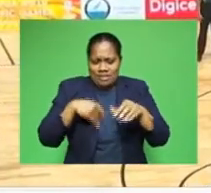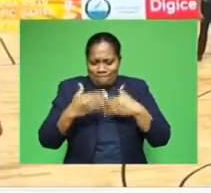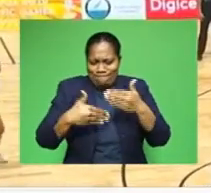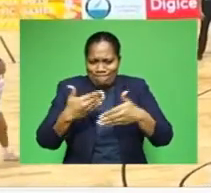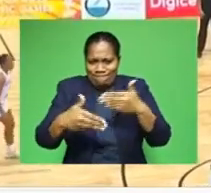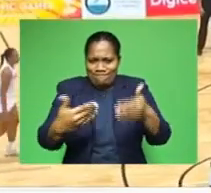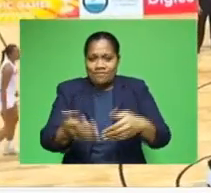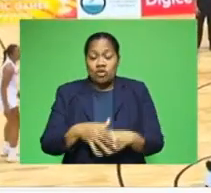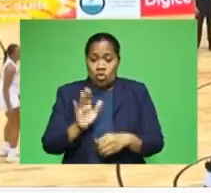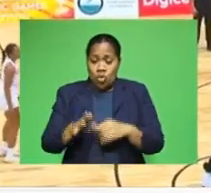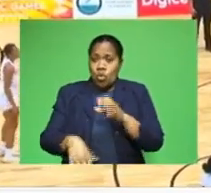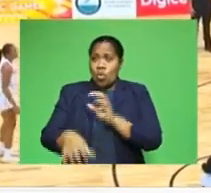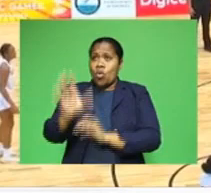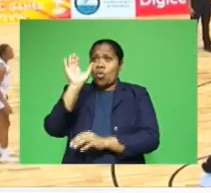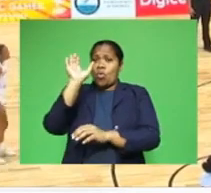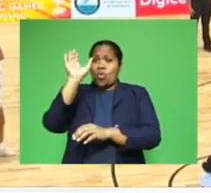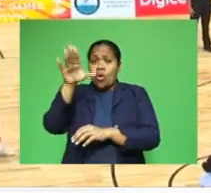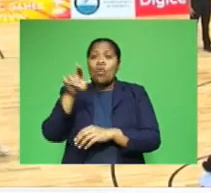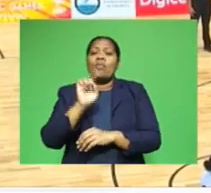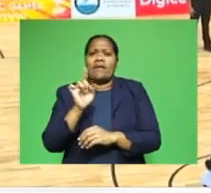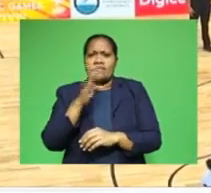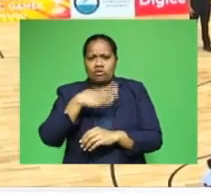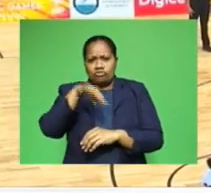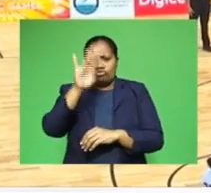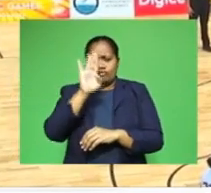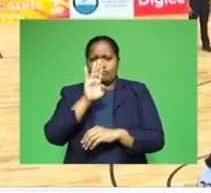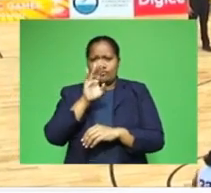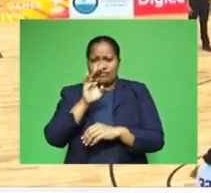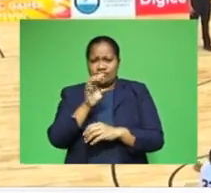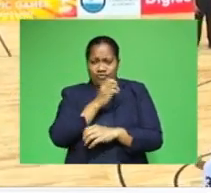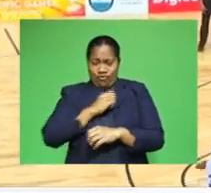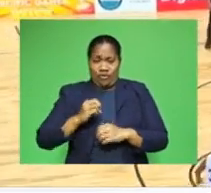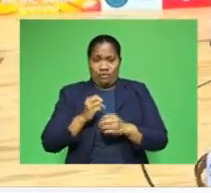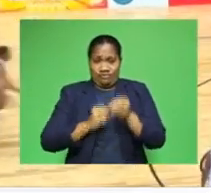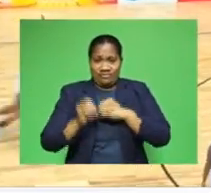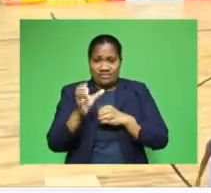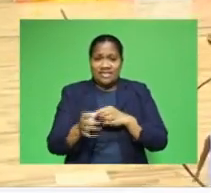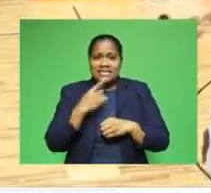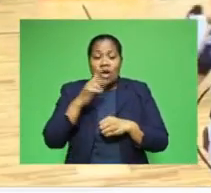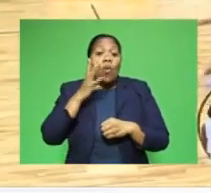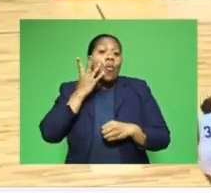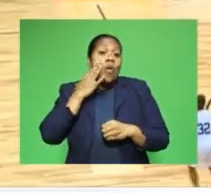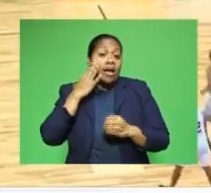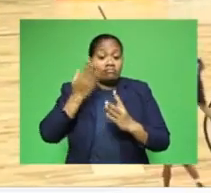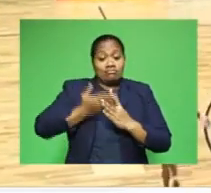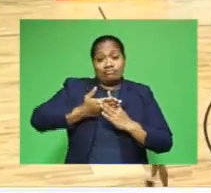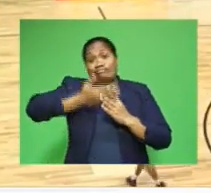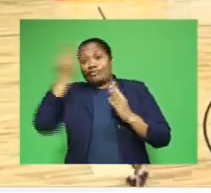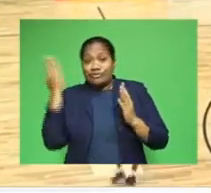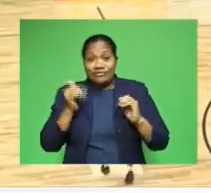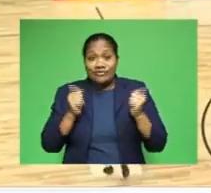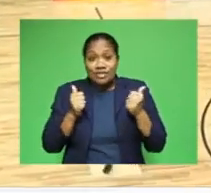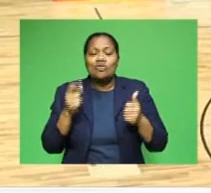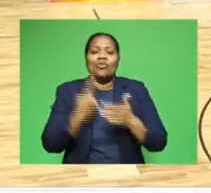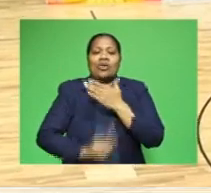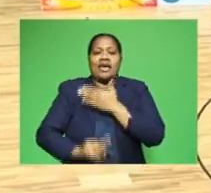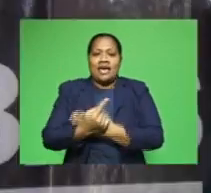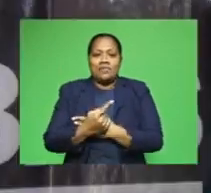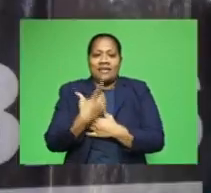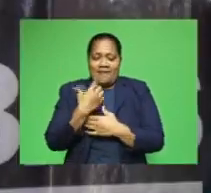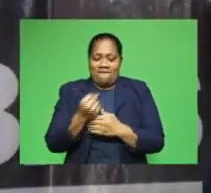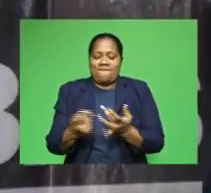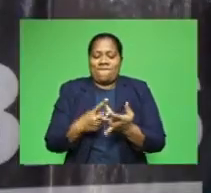concerned, Chief Operating Officer Laisia Sapua Mau says when restrictions are lifted, there's unfinished business to attend